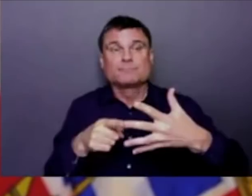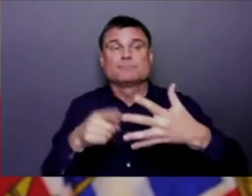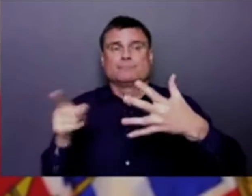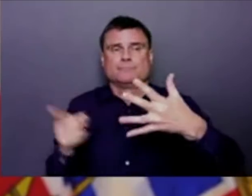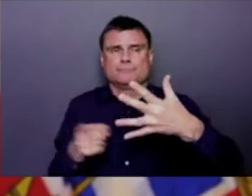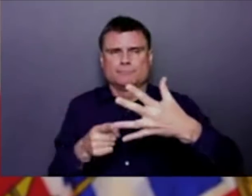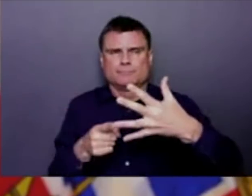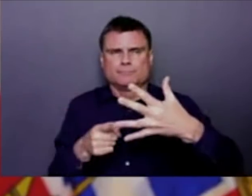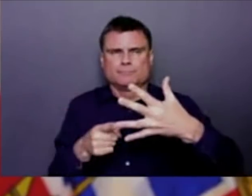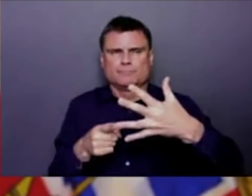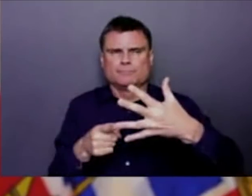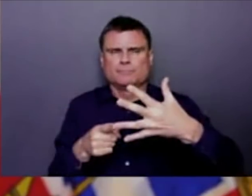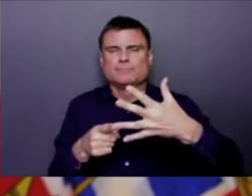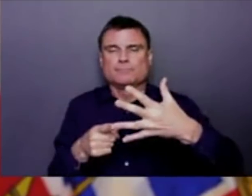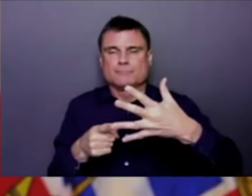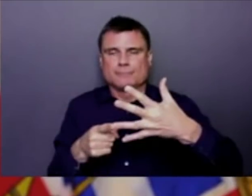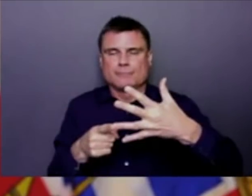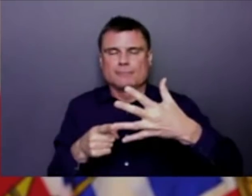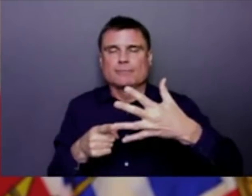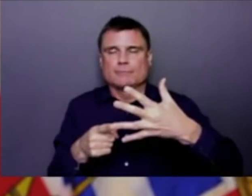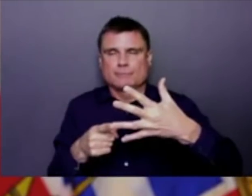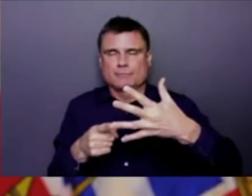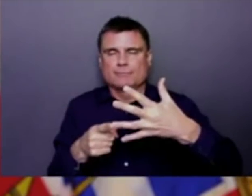December 26th and 27th,